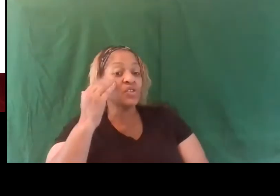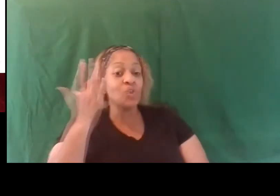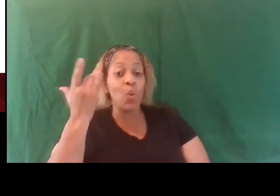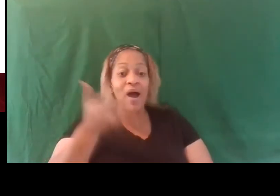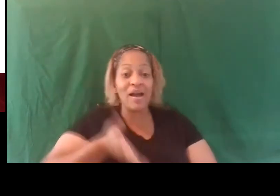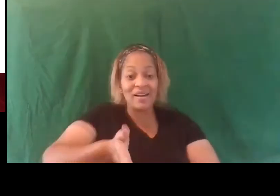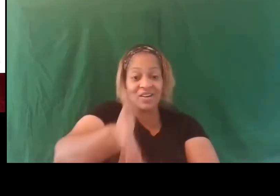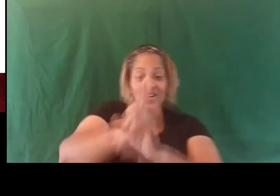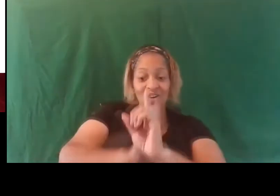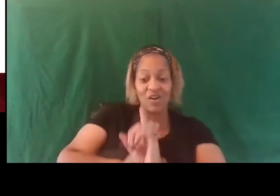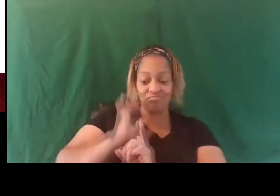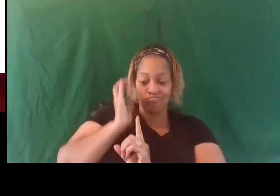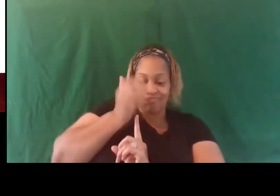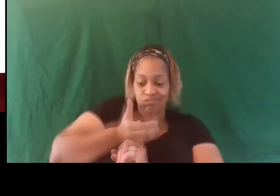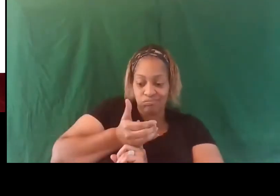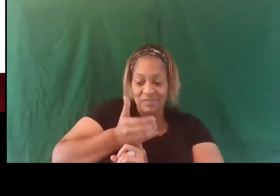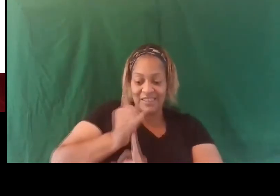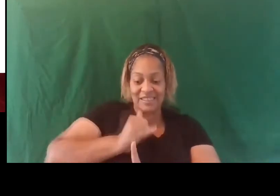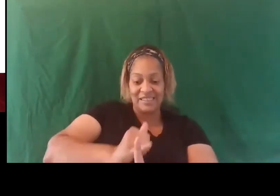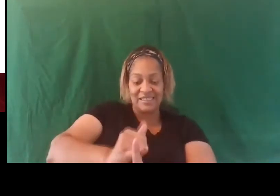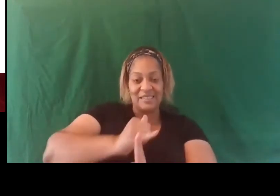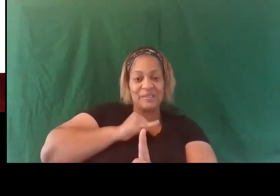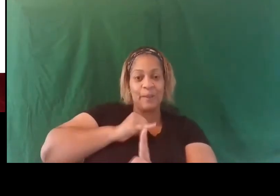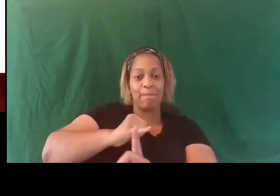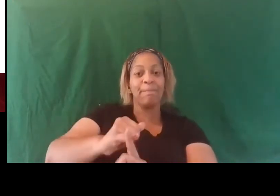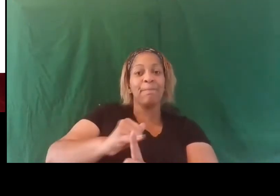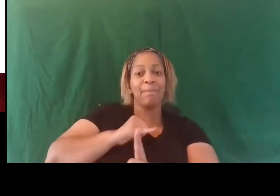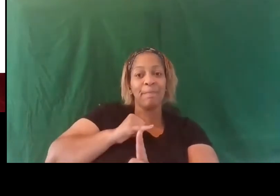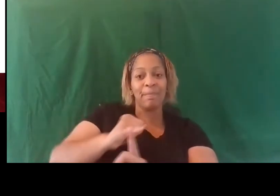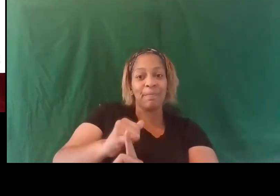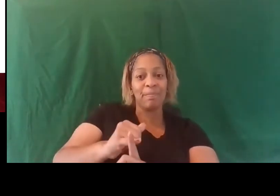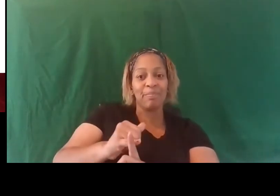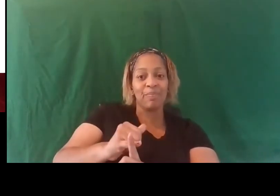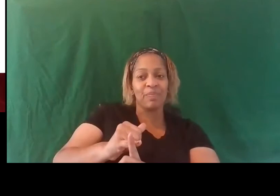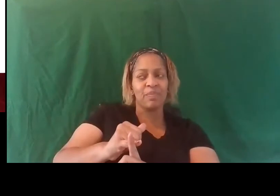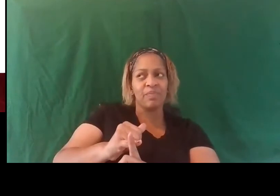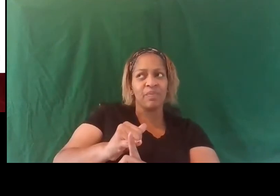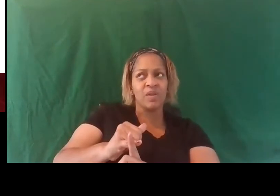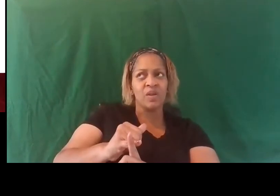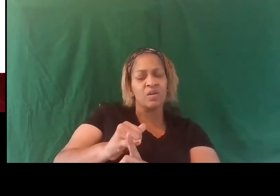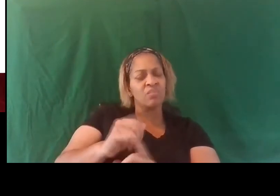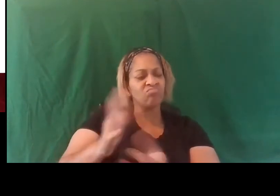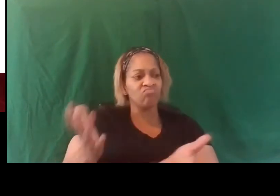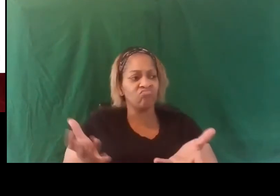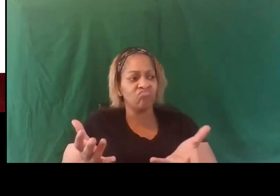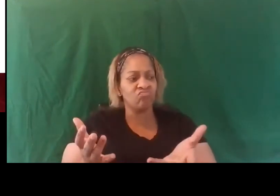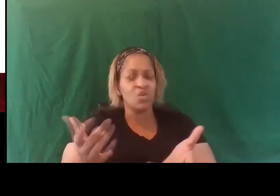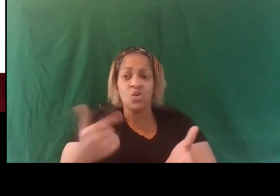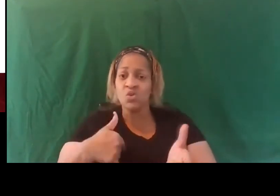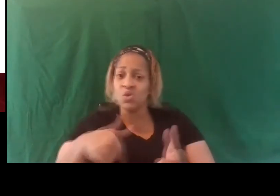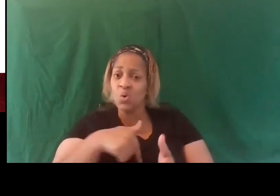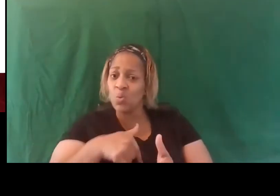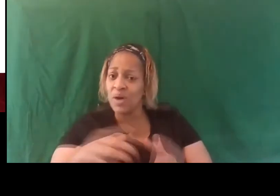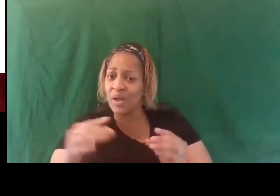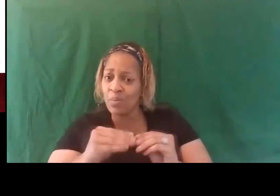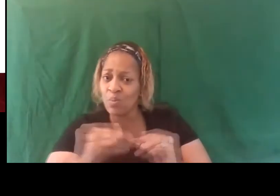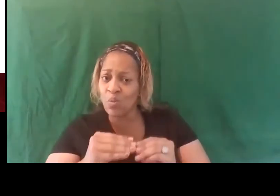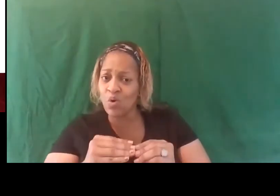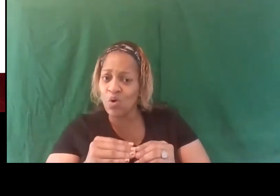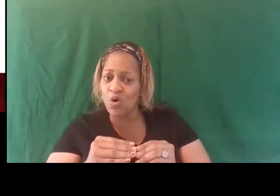it is us. So which is it? Are we going to be more convicted of the